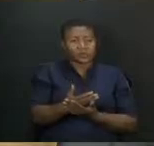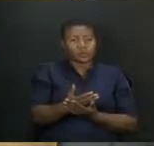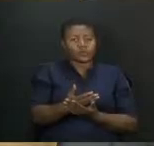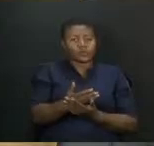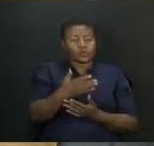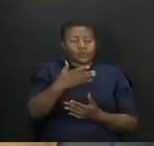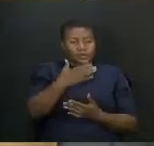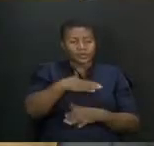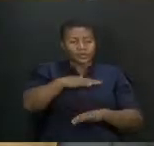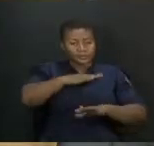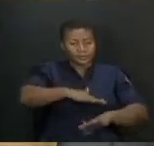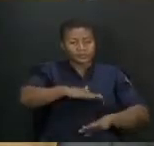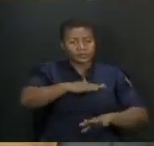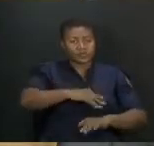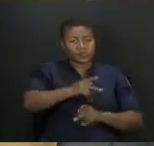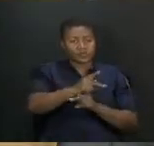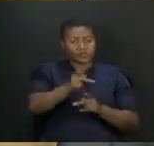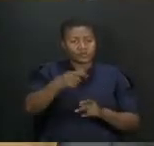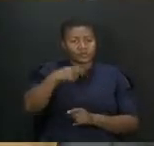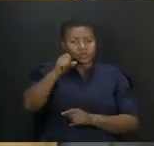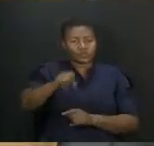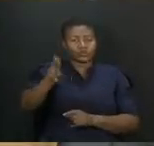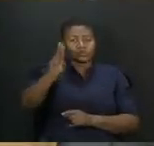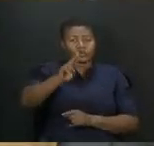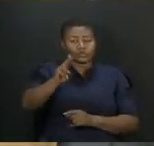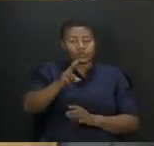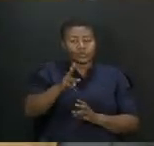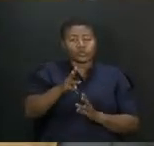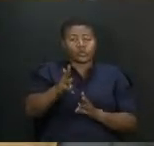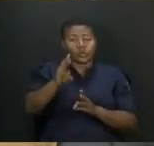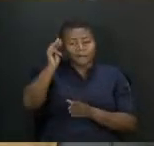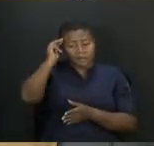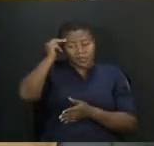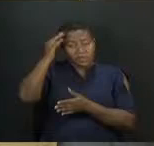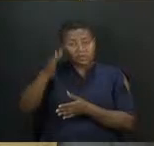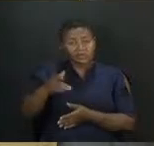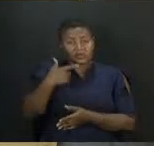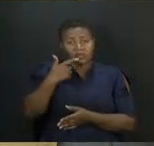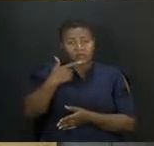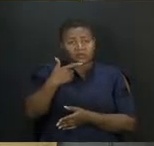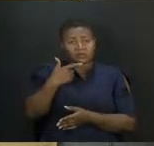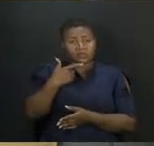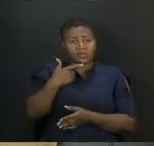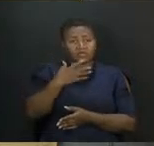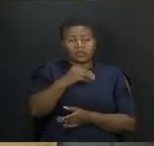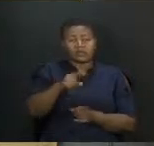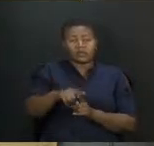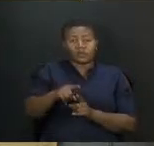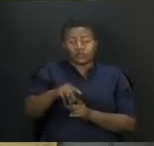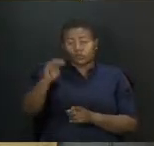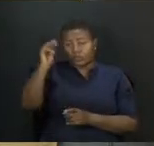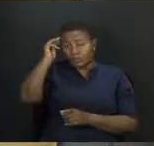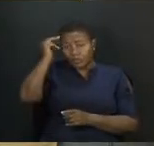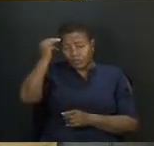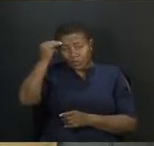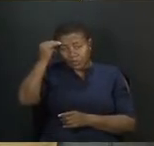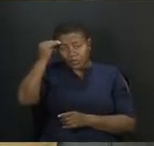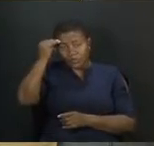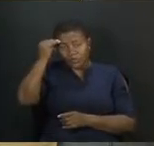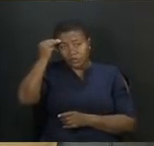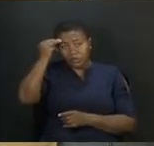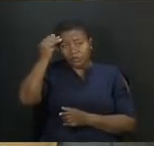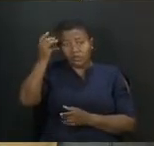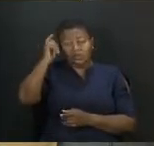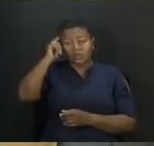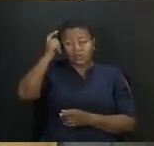minister came here to eloquently, tell us on what they are doing. The ministry, the government is on the ground.